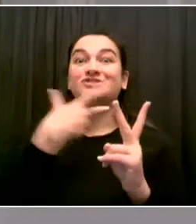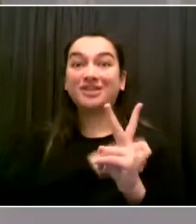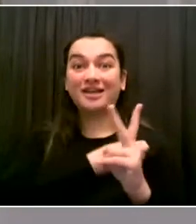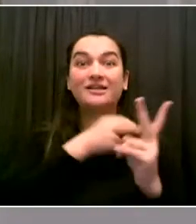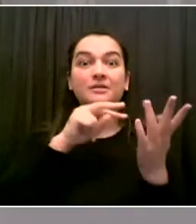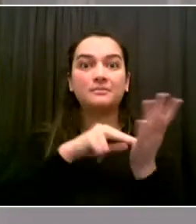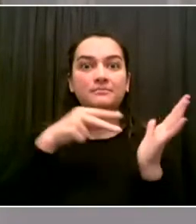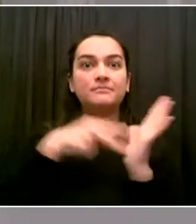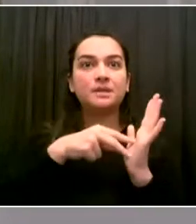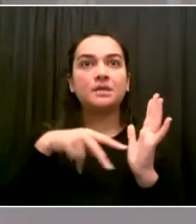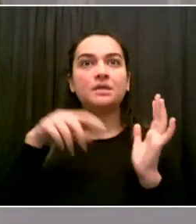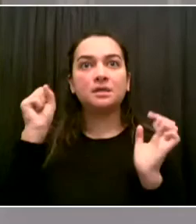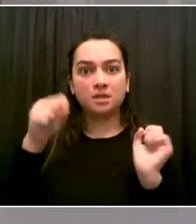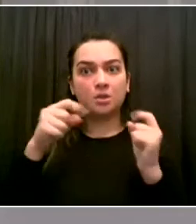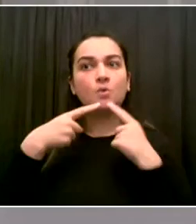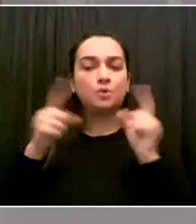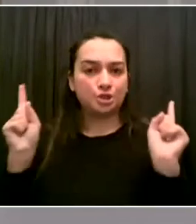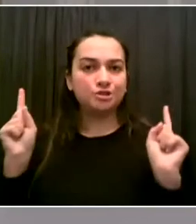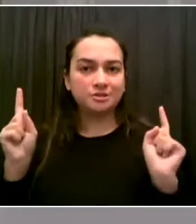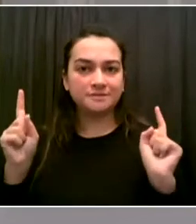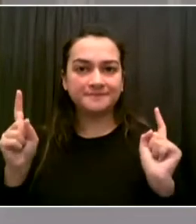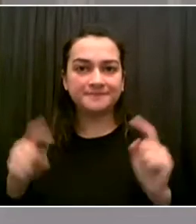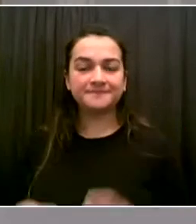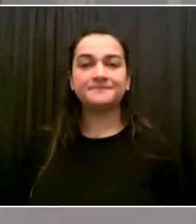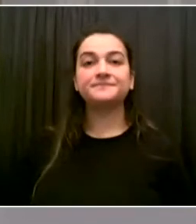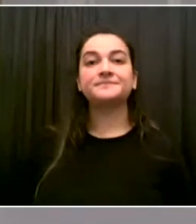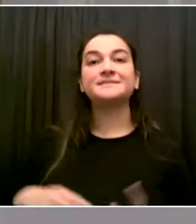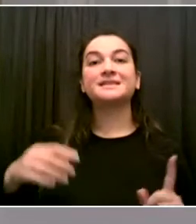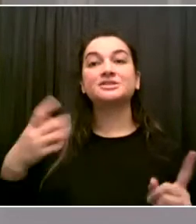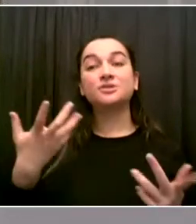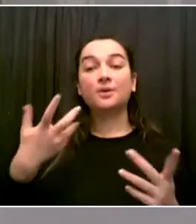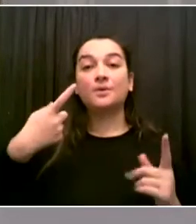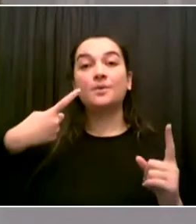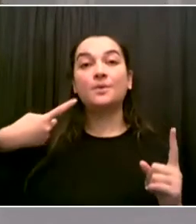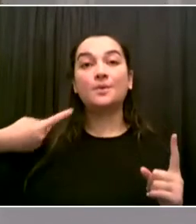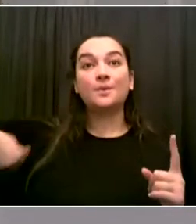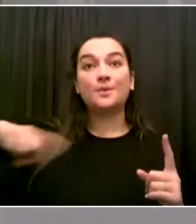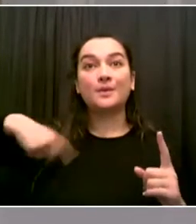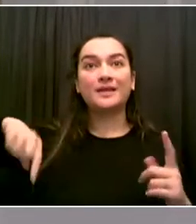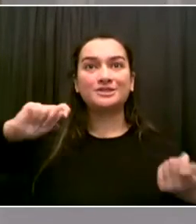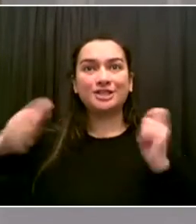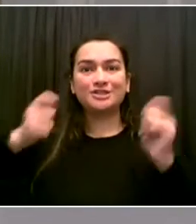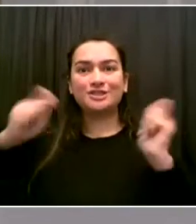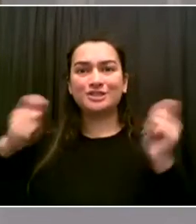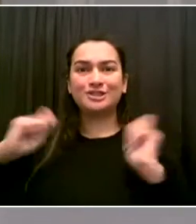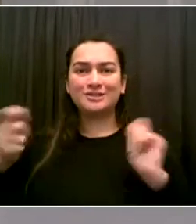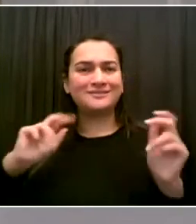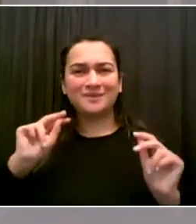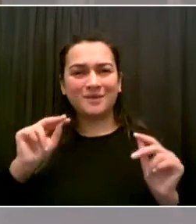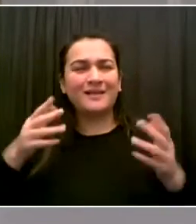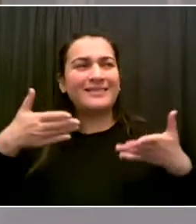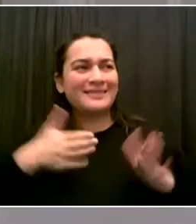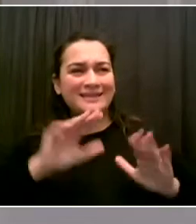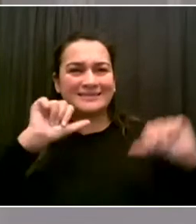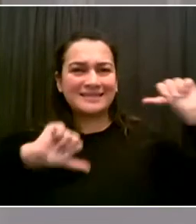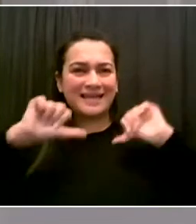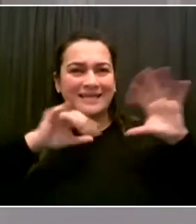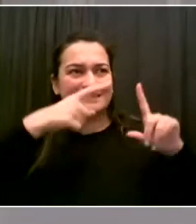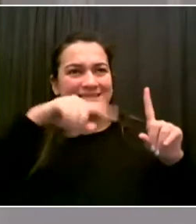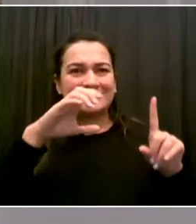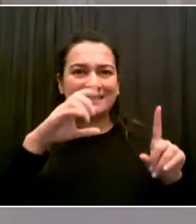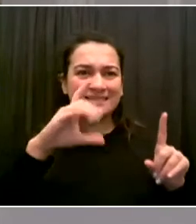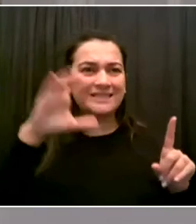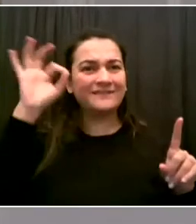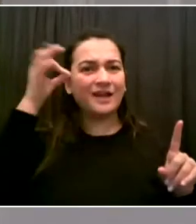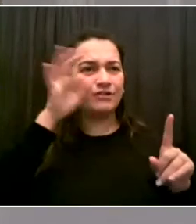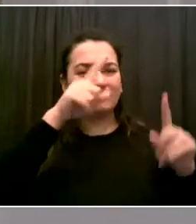strongest evidence, is when you do a very high quality clinical trial, in this case, multiple clinical trials, showing that 2 doses is effective. And we have seen some real